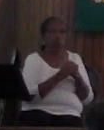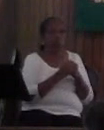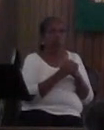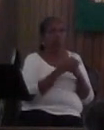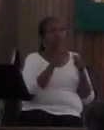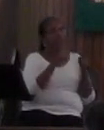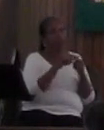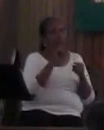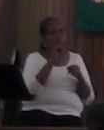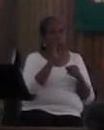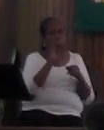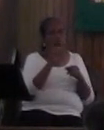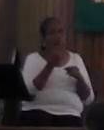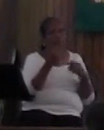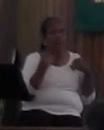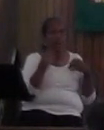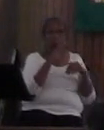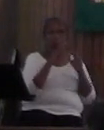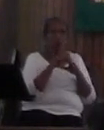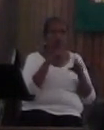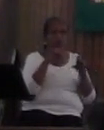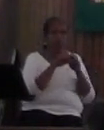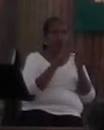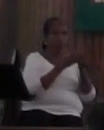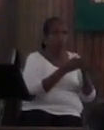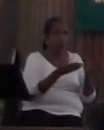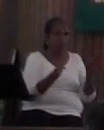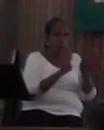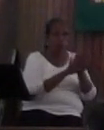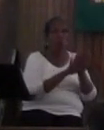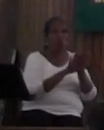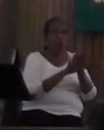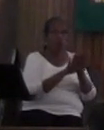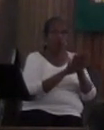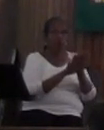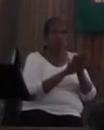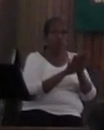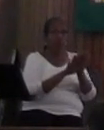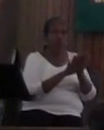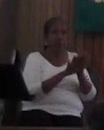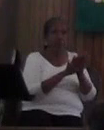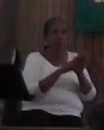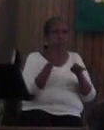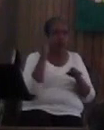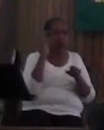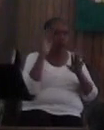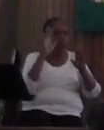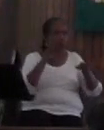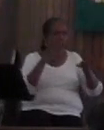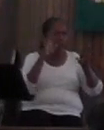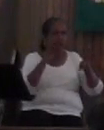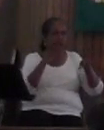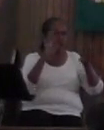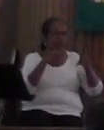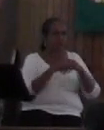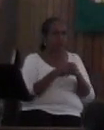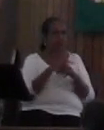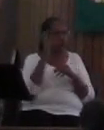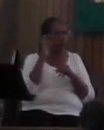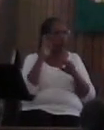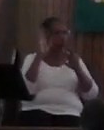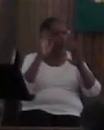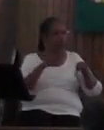all of them on the boat and got the doors closed, the pitter-patter of the rain, the pitter-patter of the